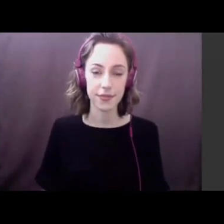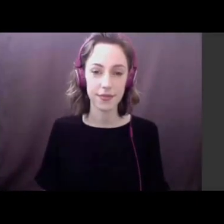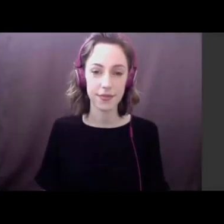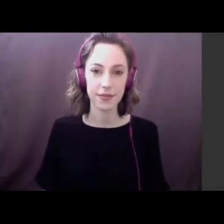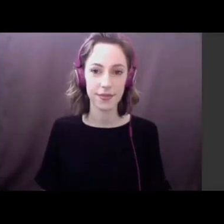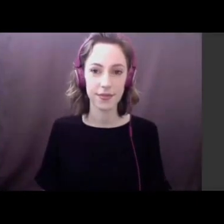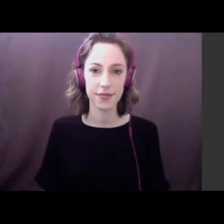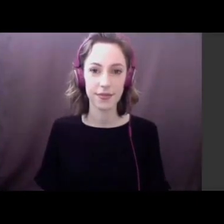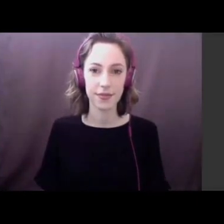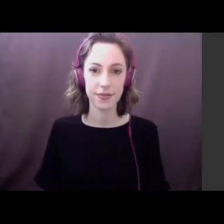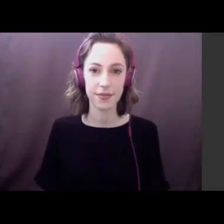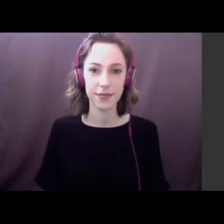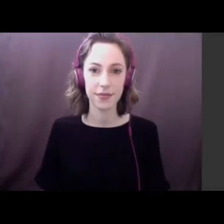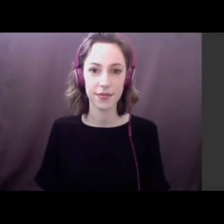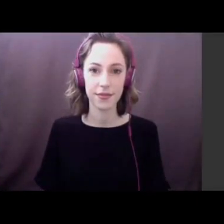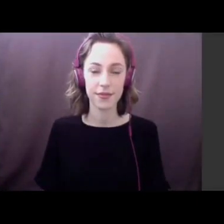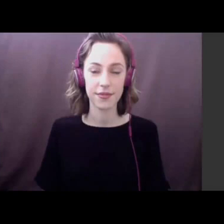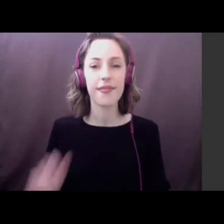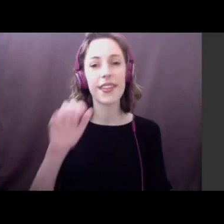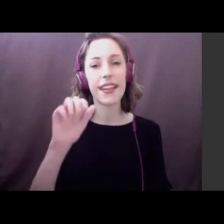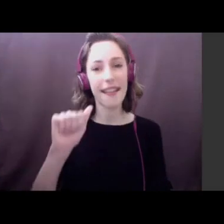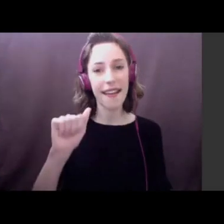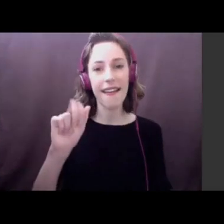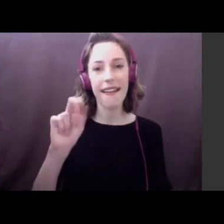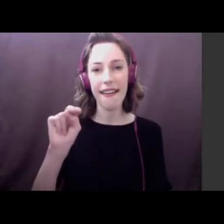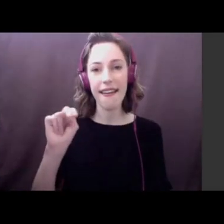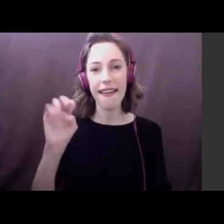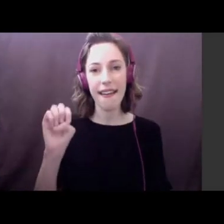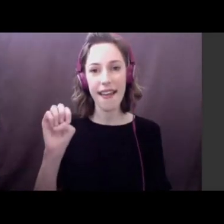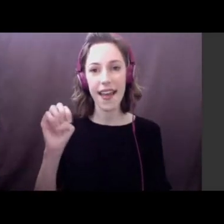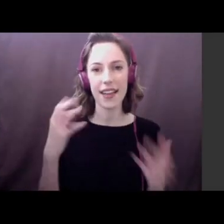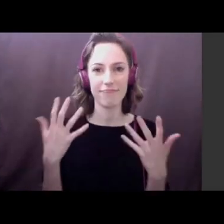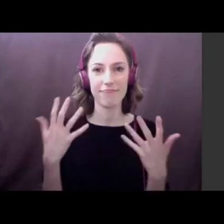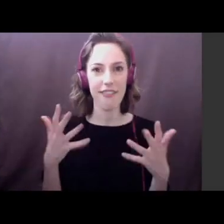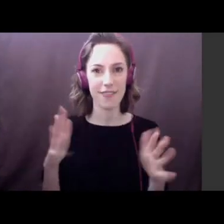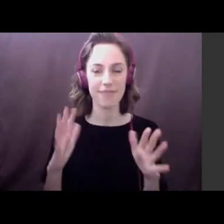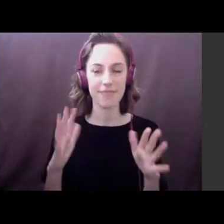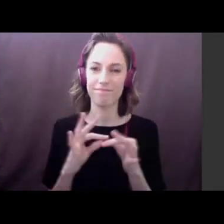tools were things like the hearing test, the vision test. It could be